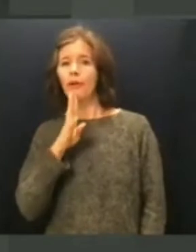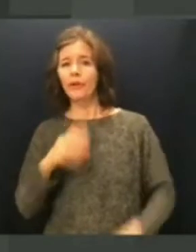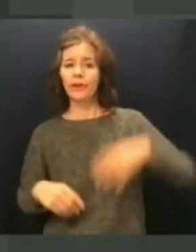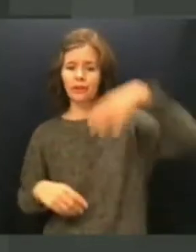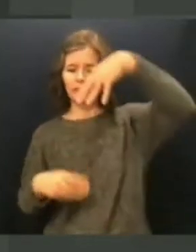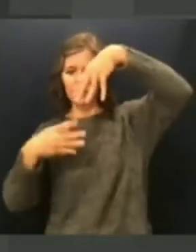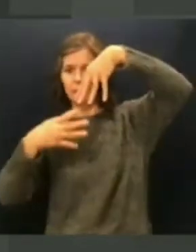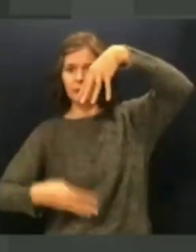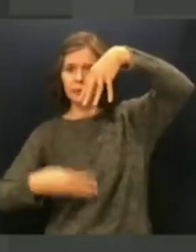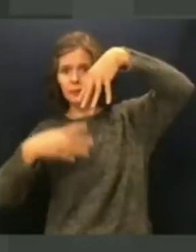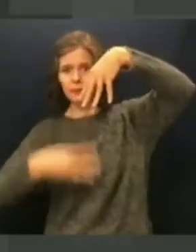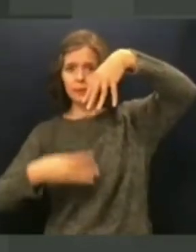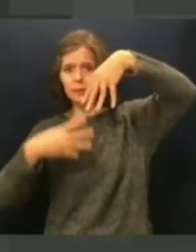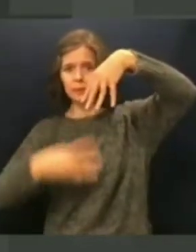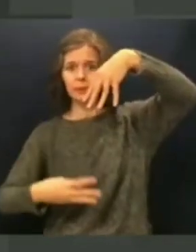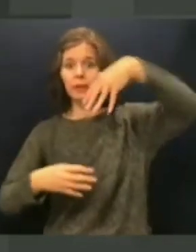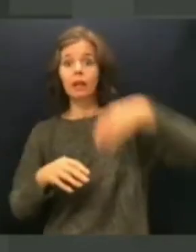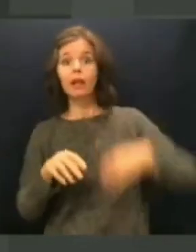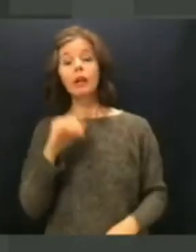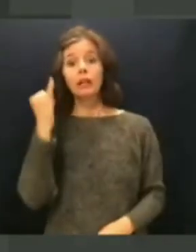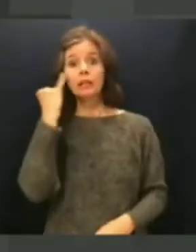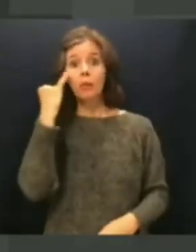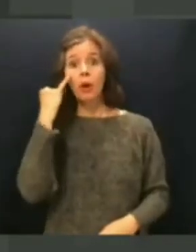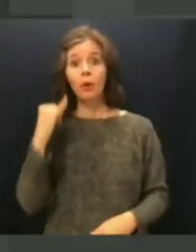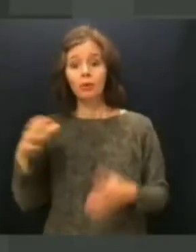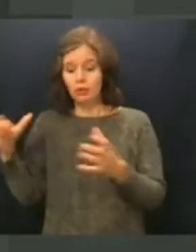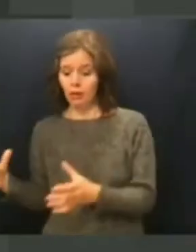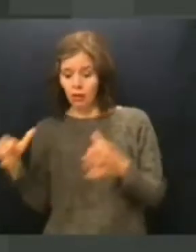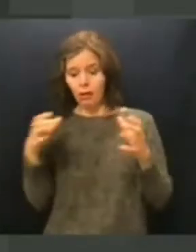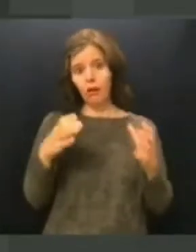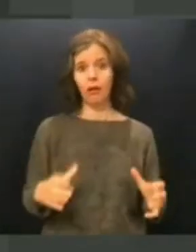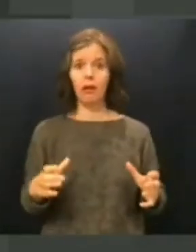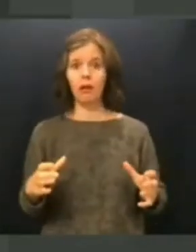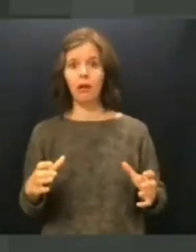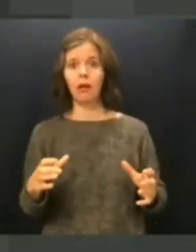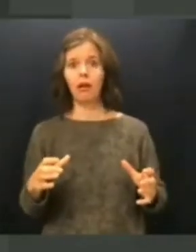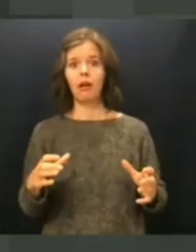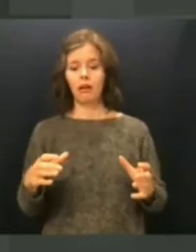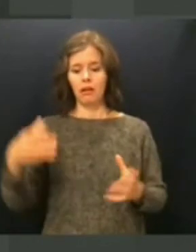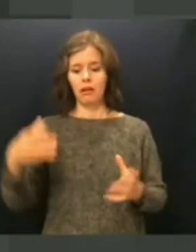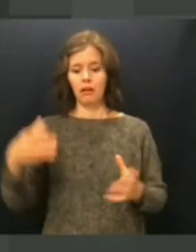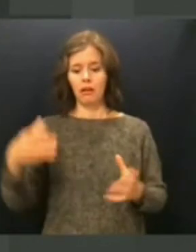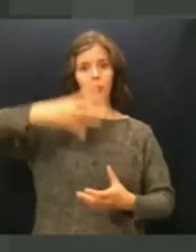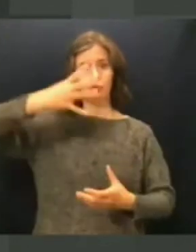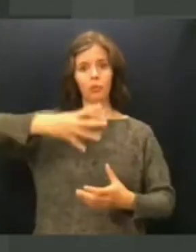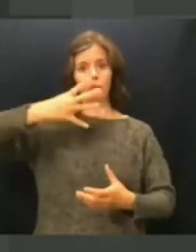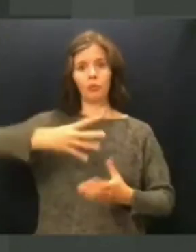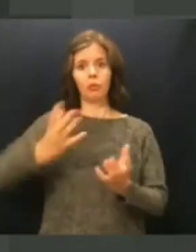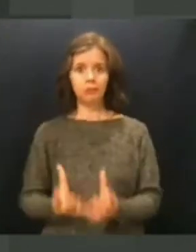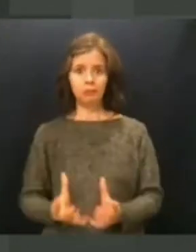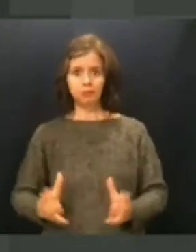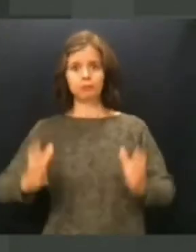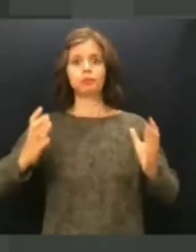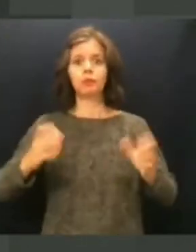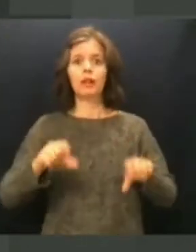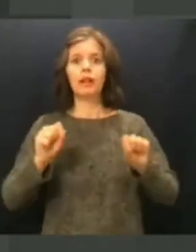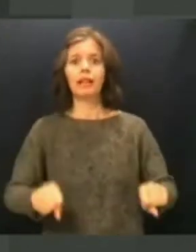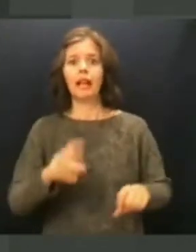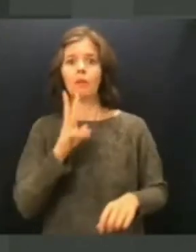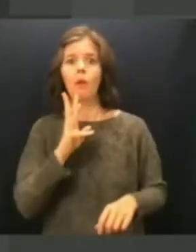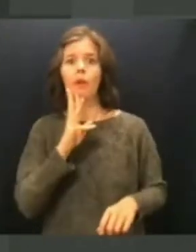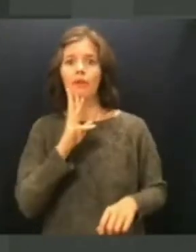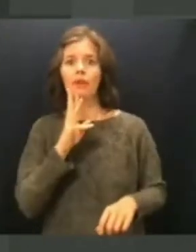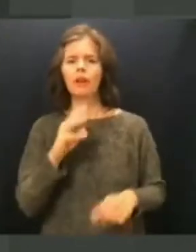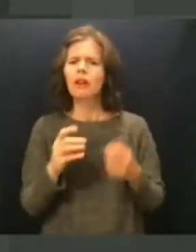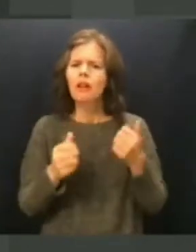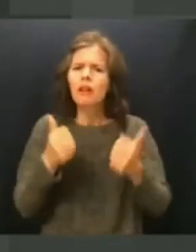a stalactite, it will fill up with water. So it's renewable water. And how do you remember which is